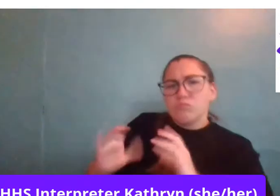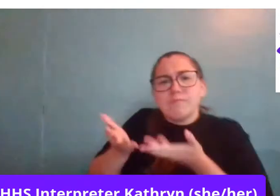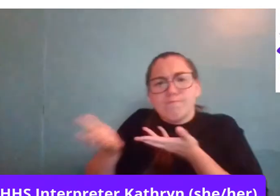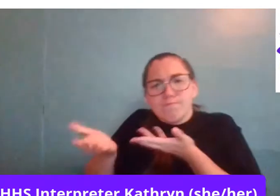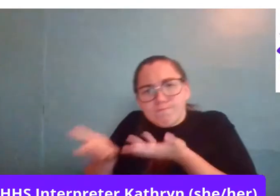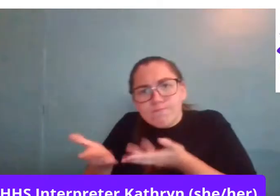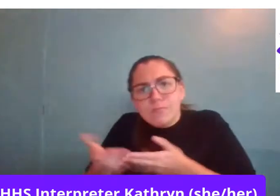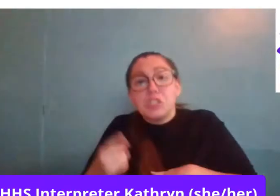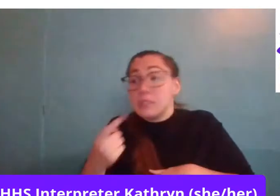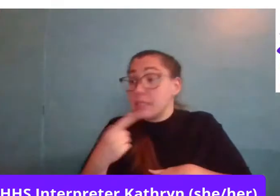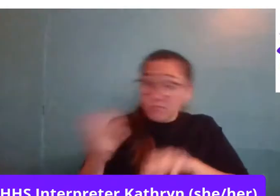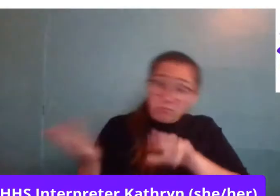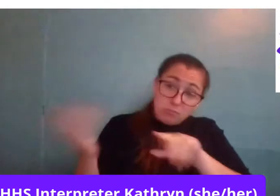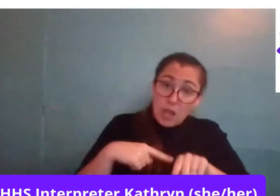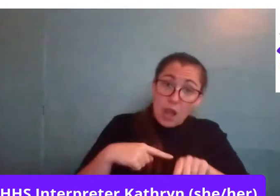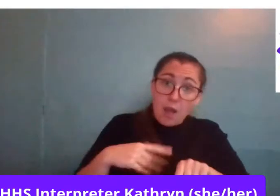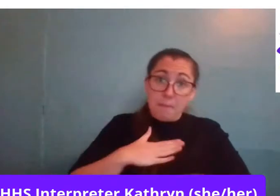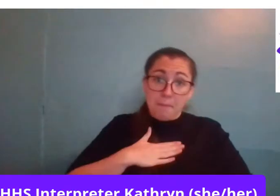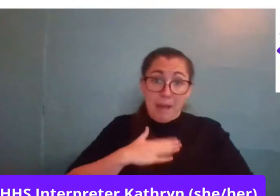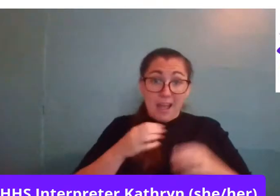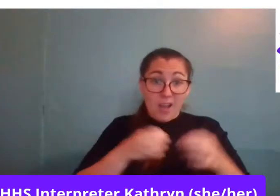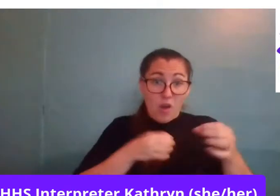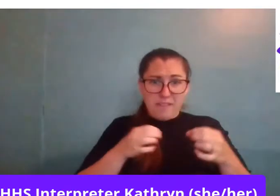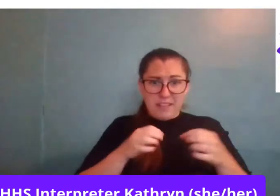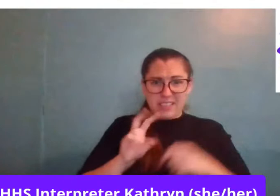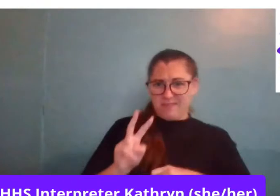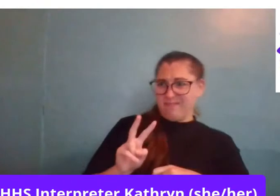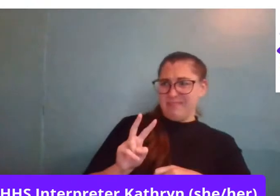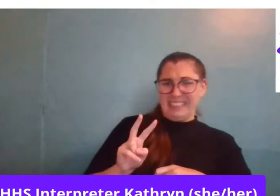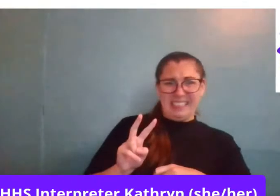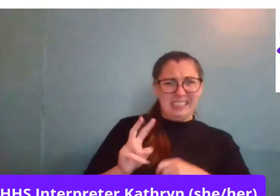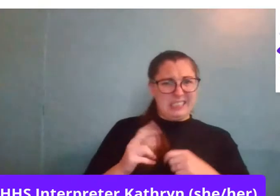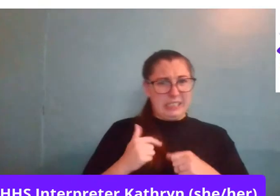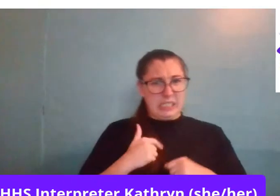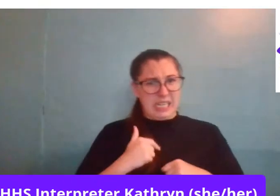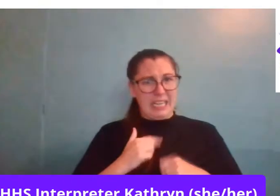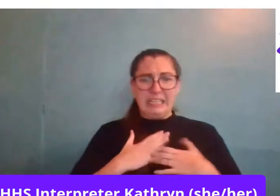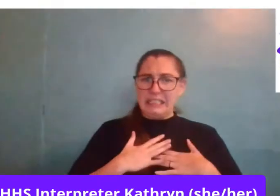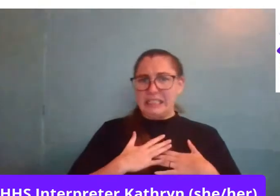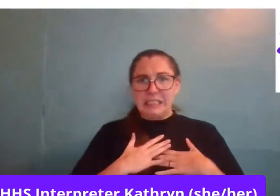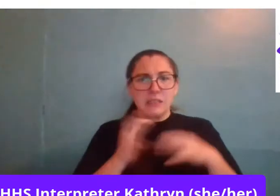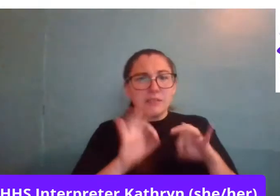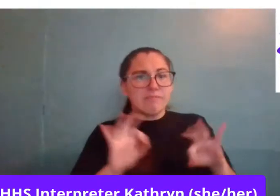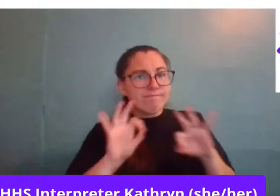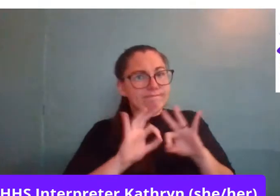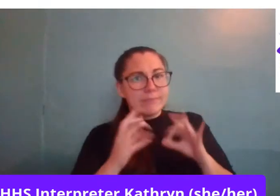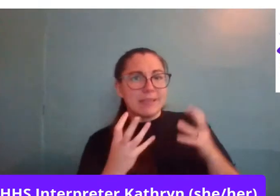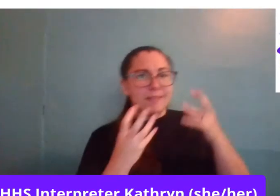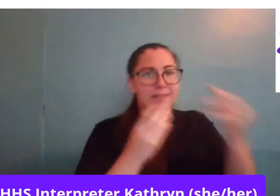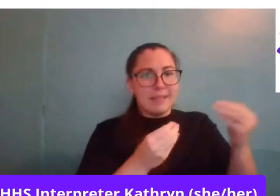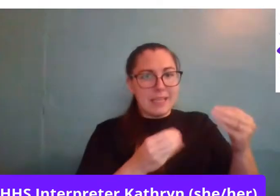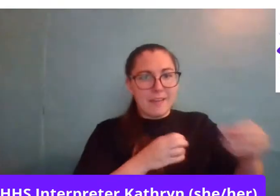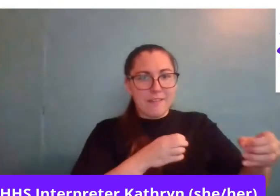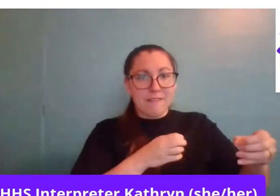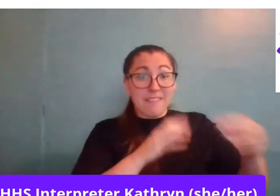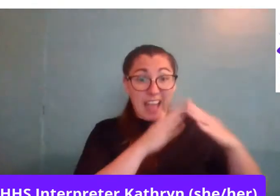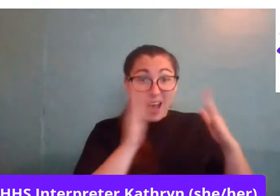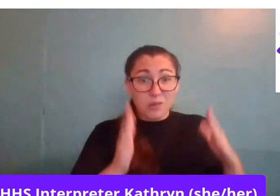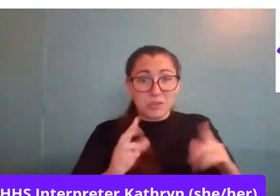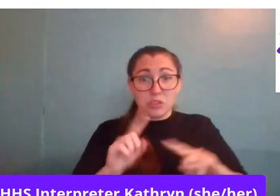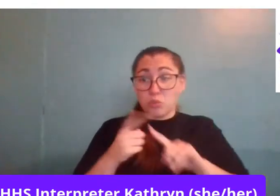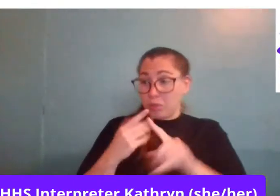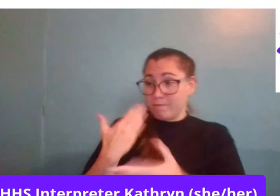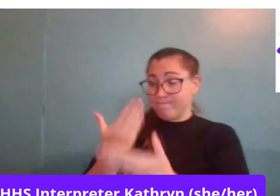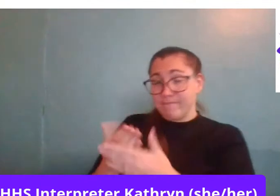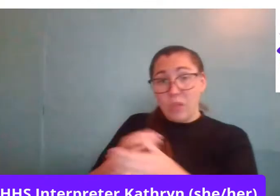office, which was a big deal for me to have to leave the house. And when I went to her office,